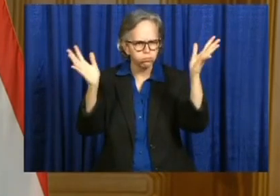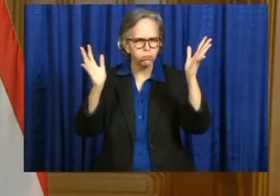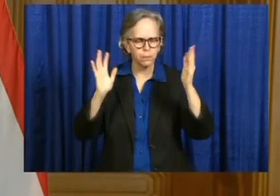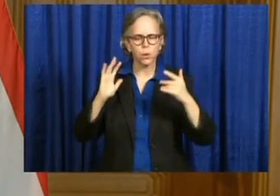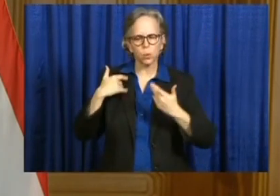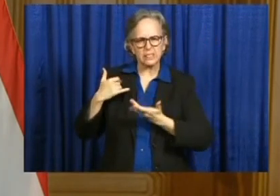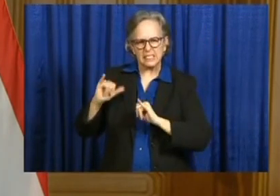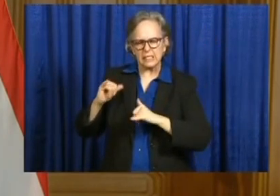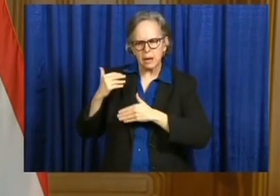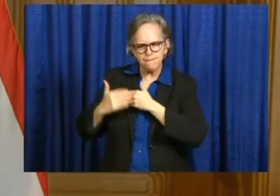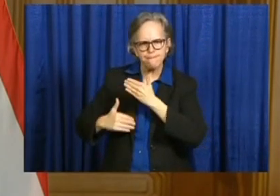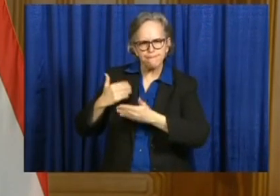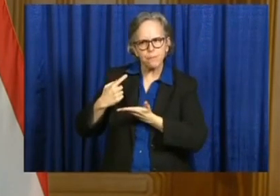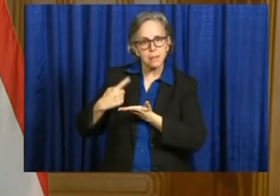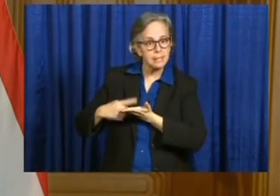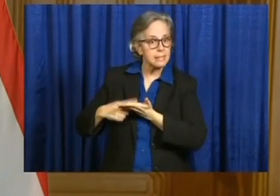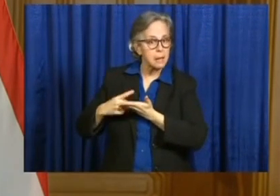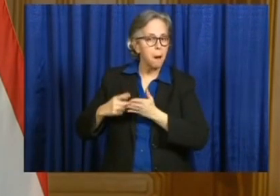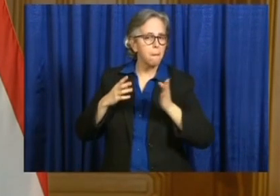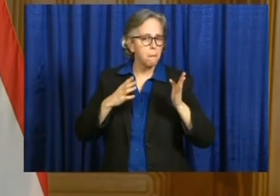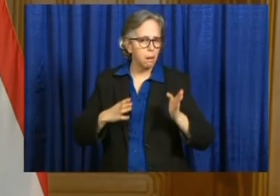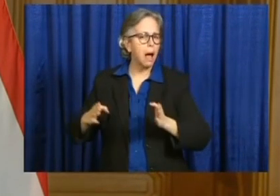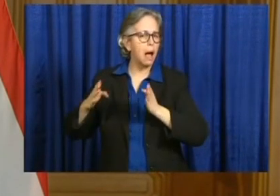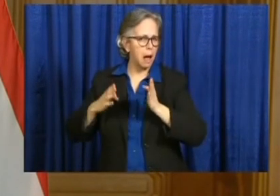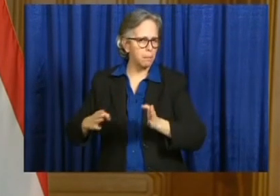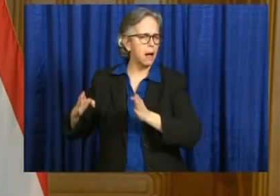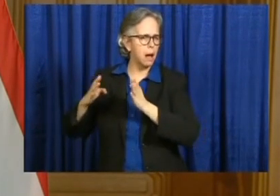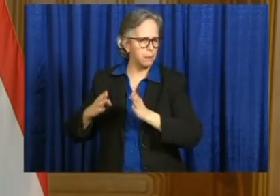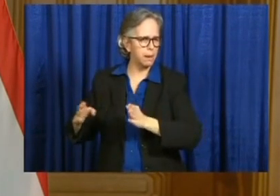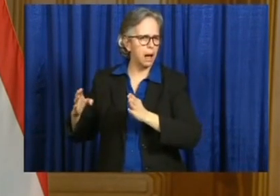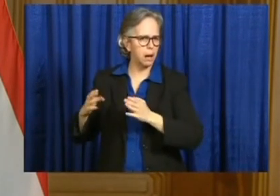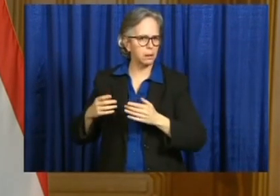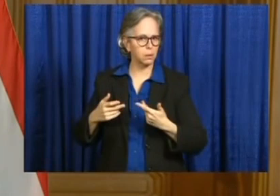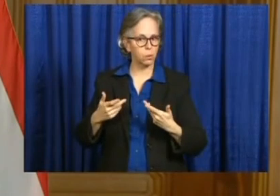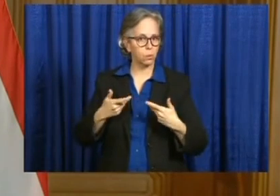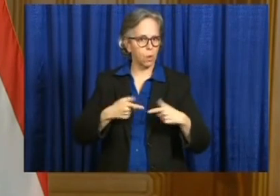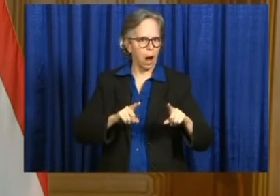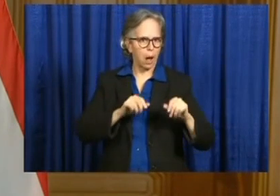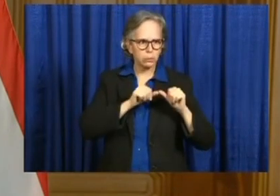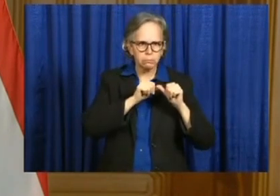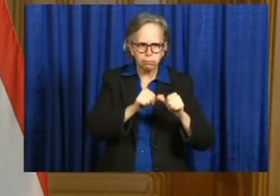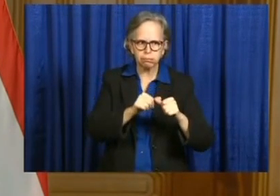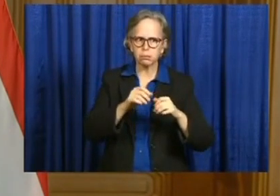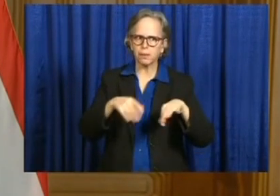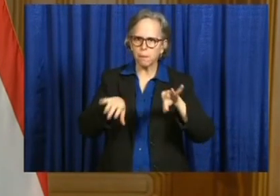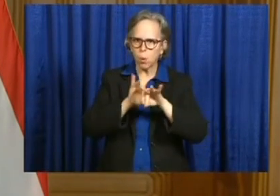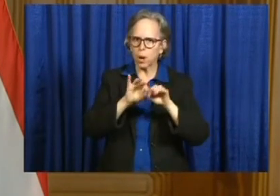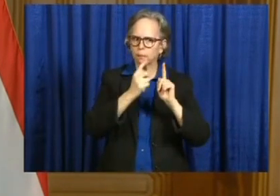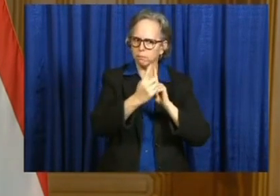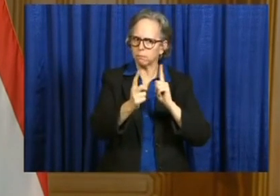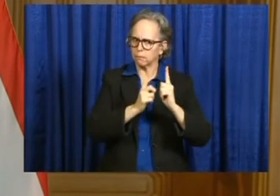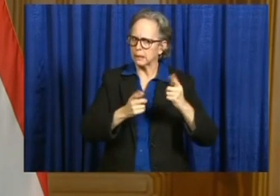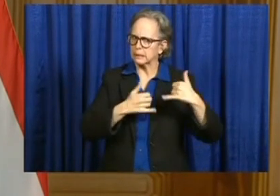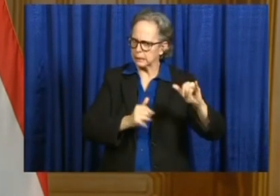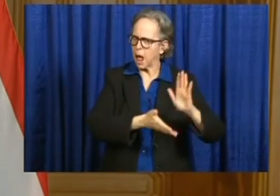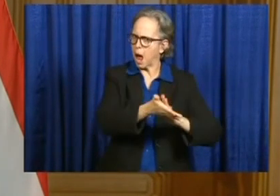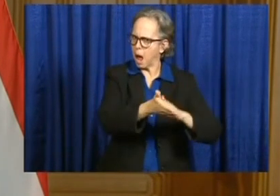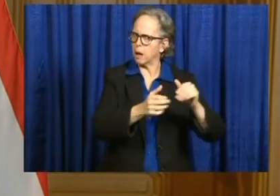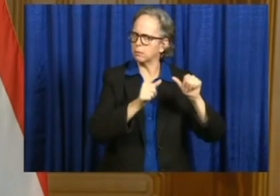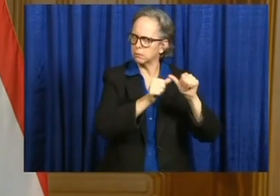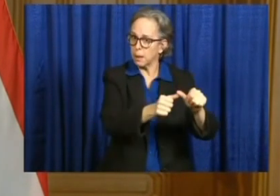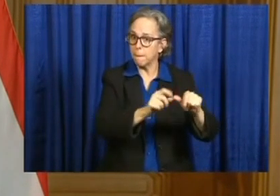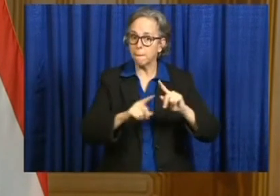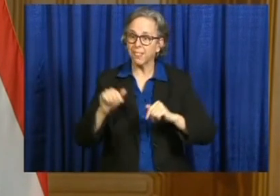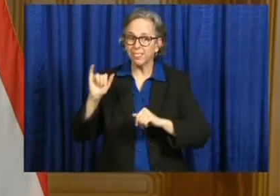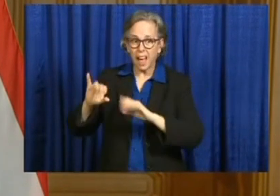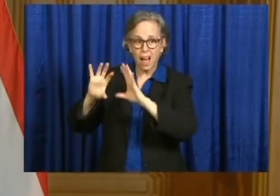to observe the social distancing, the physical distancing. But Jobs Ohio can play a real role. And so I've charged the